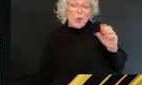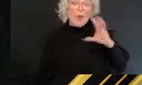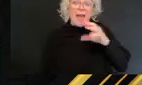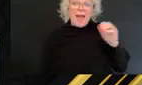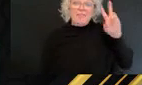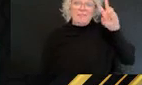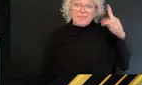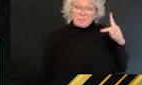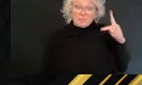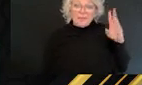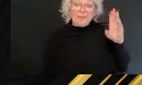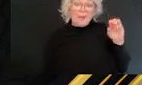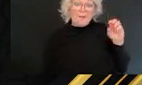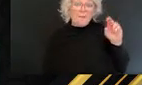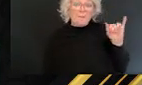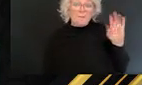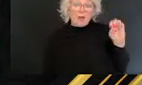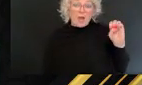Bonnie Baker.